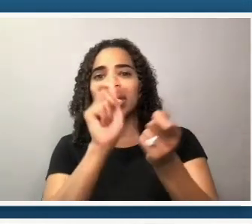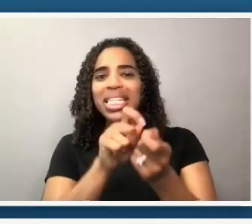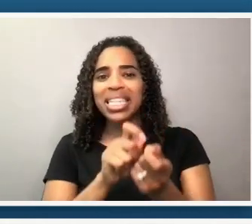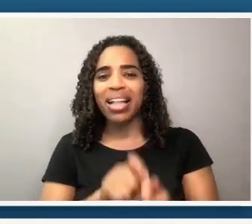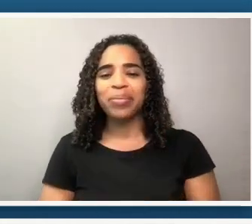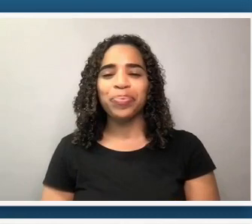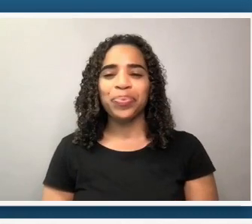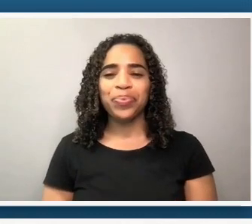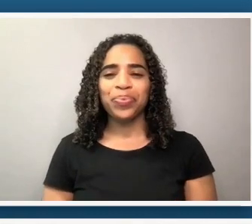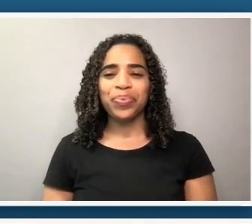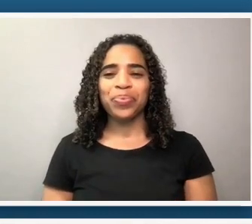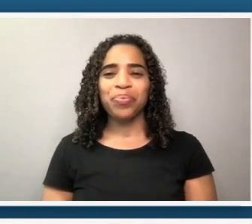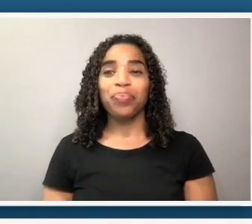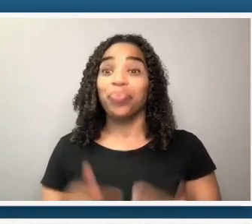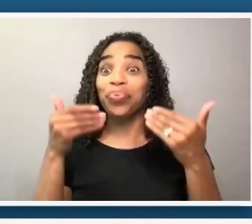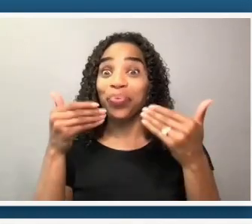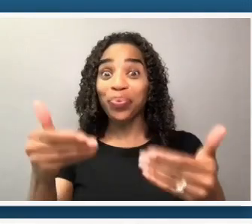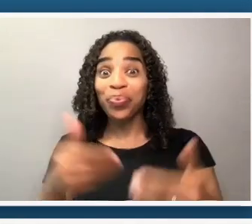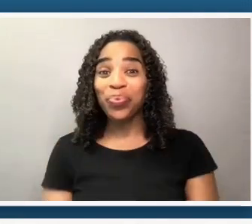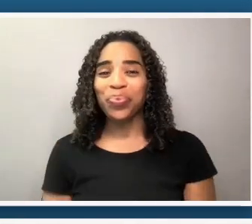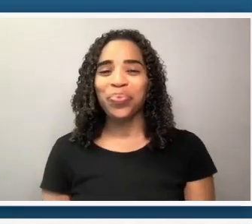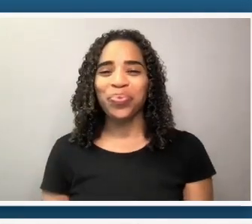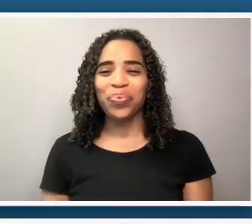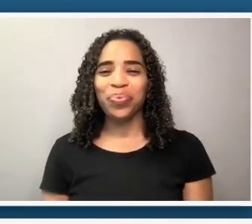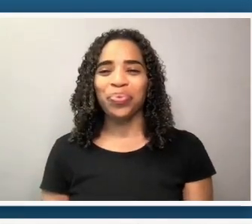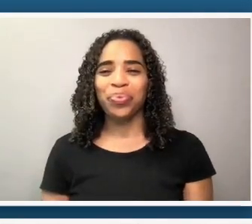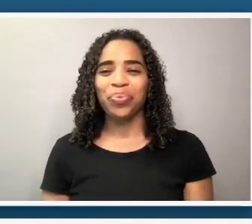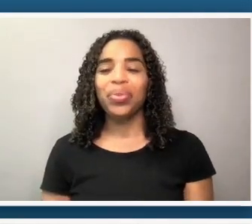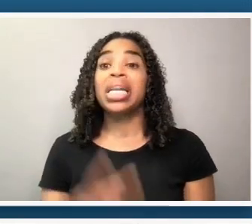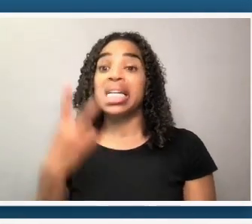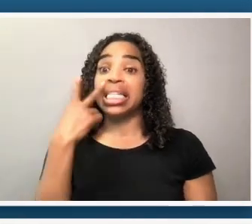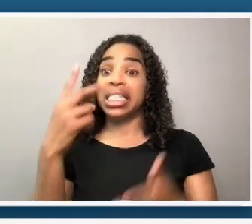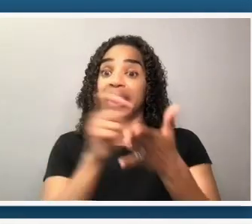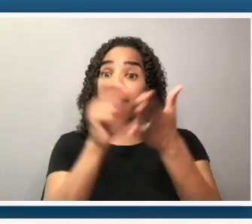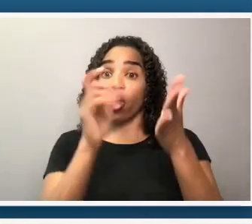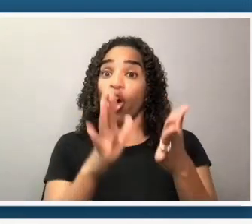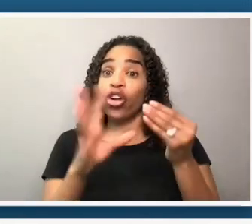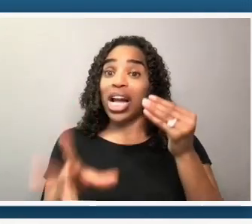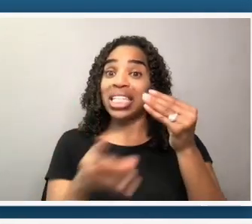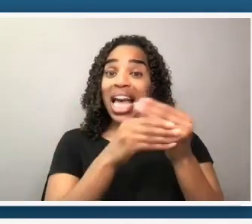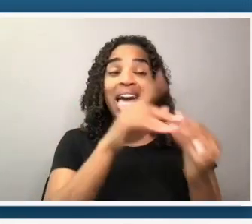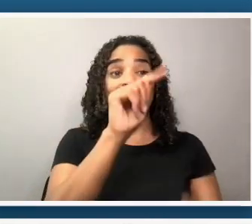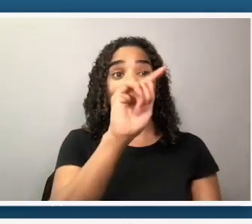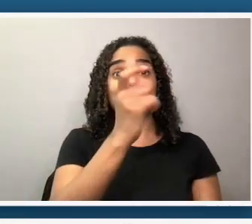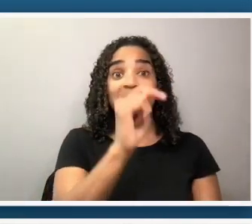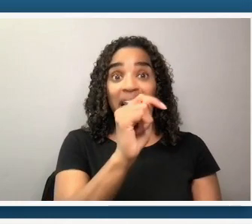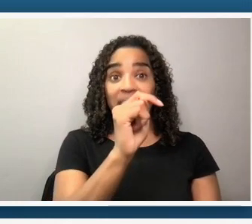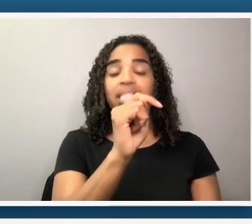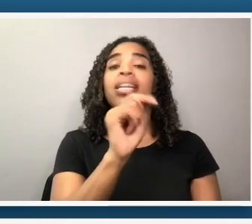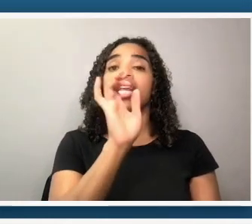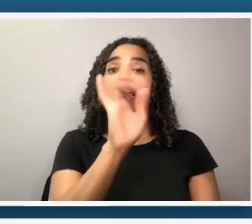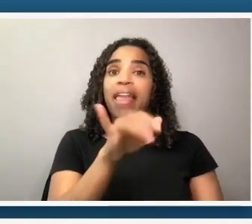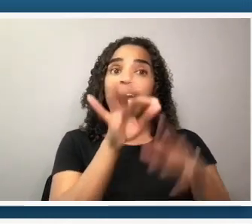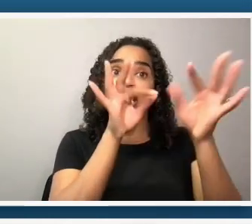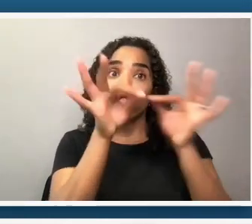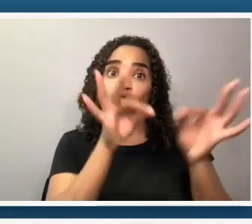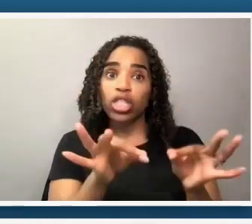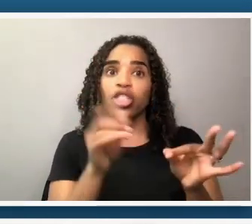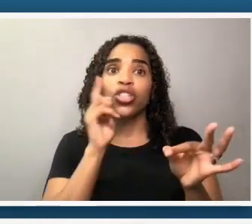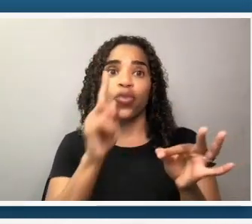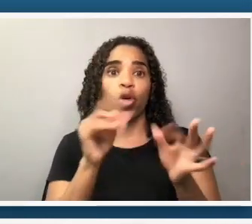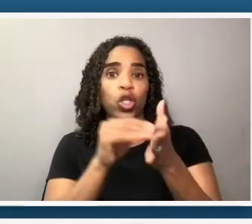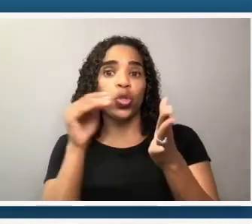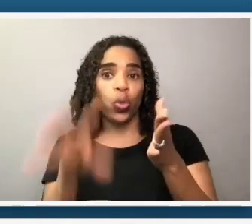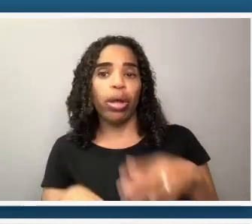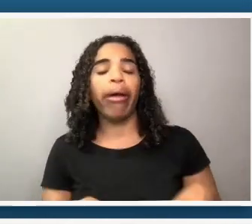So let's do that here. Here I can see the author has added text to provide instructions to a student and hotspots